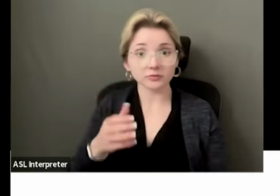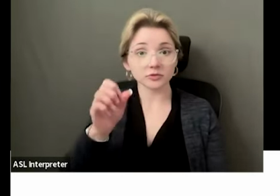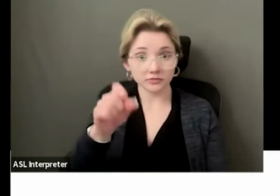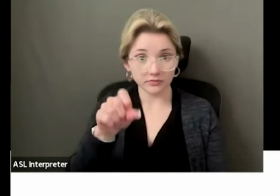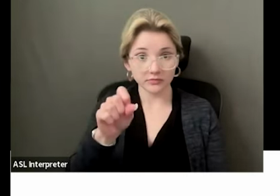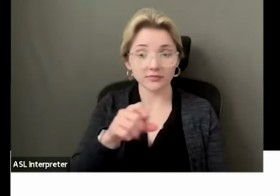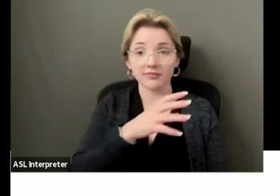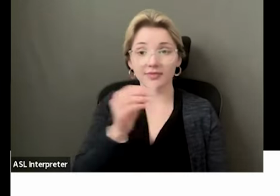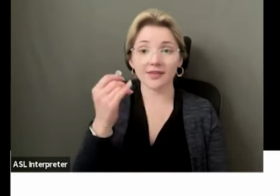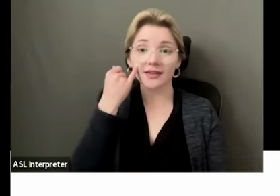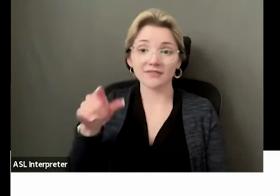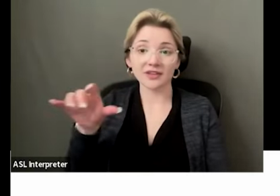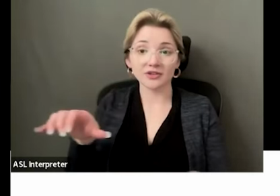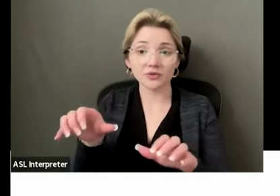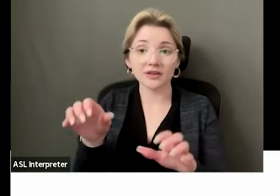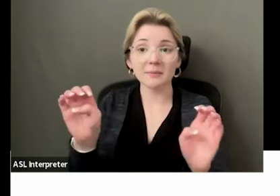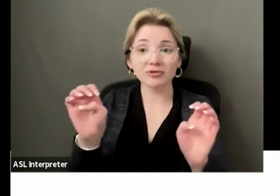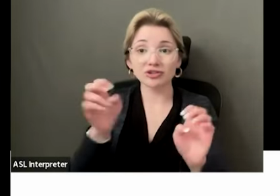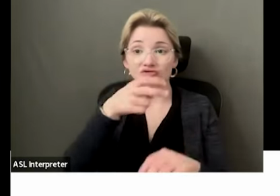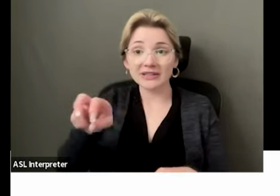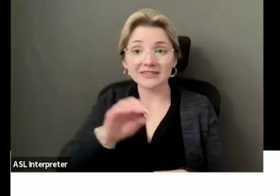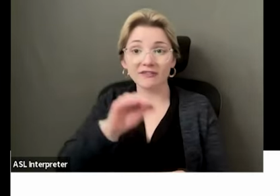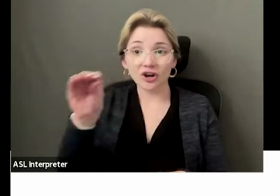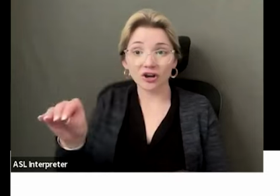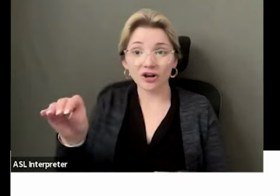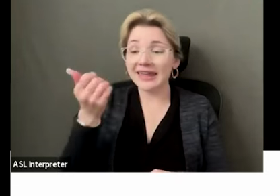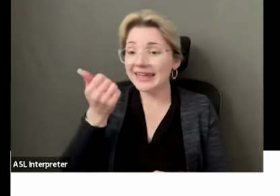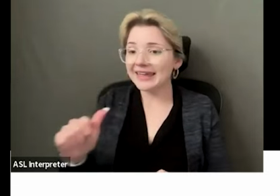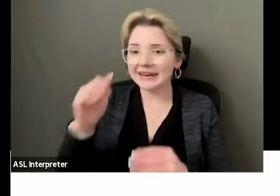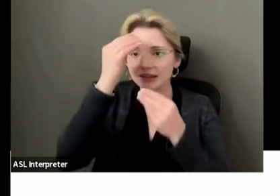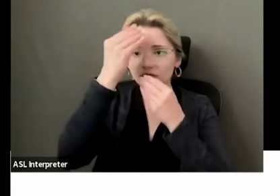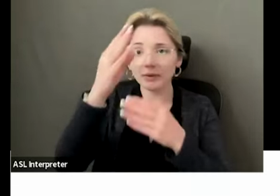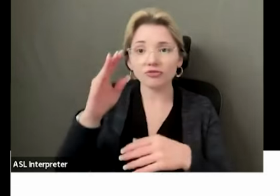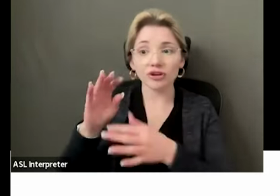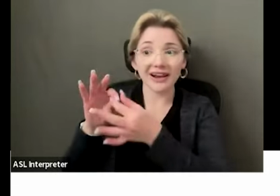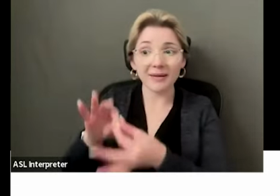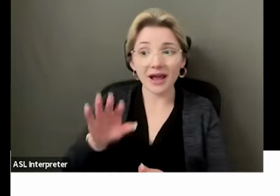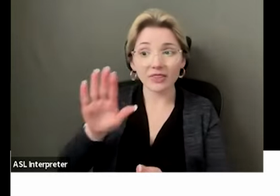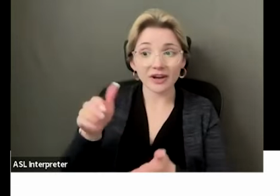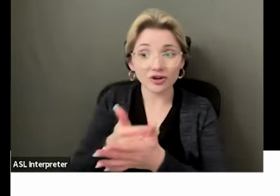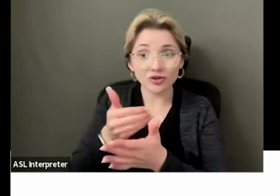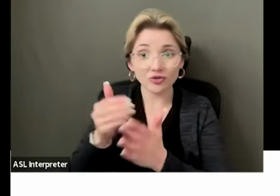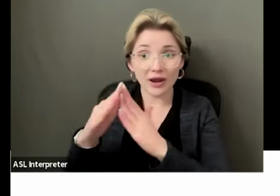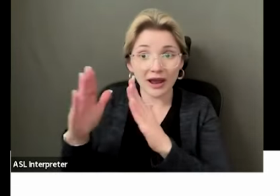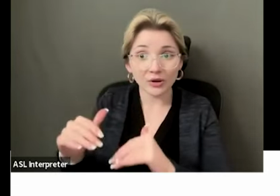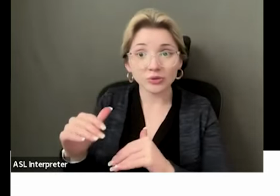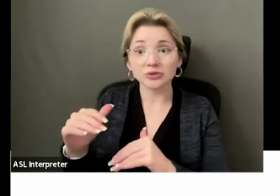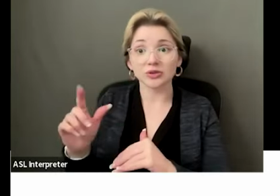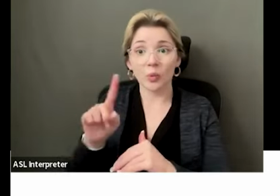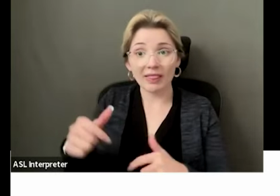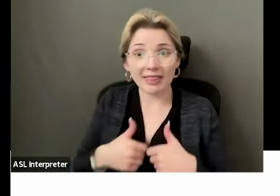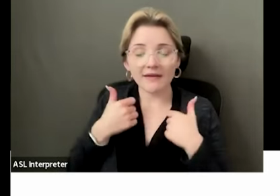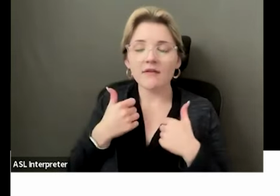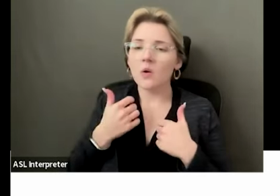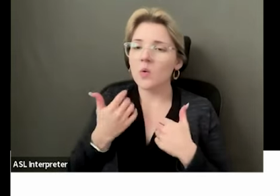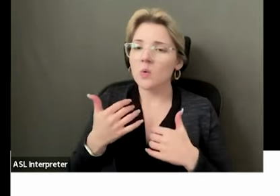well as if they're doing an emergency transfer, information about their location. That information, it should